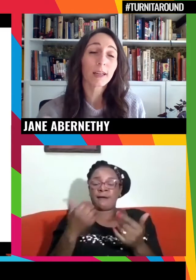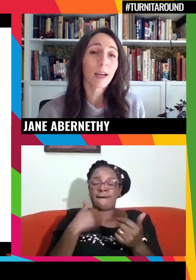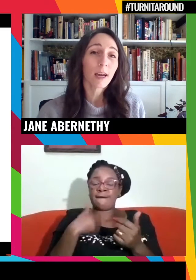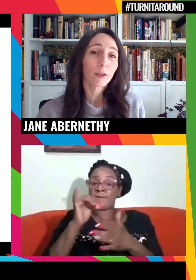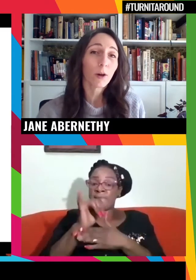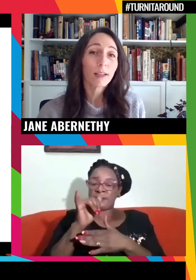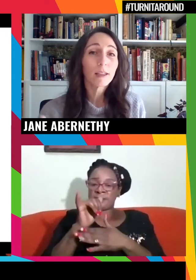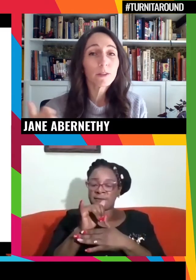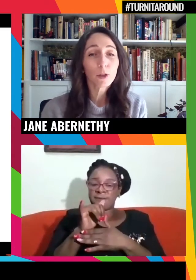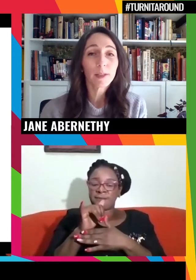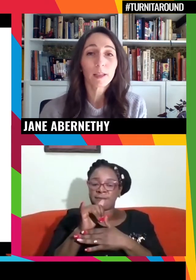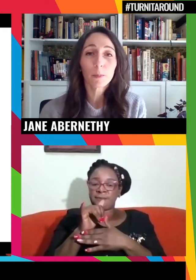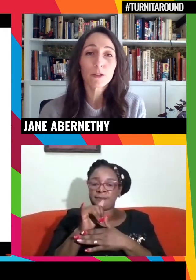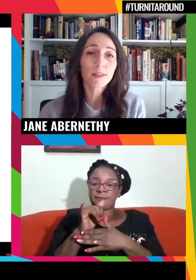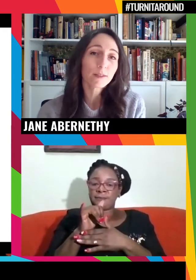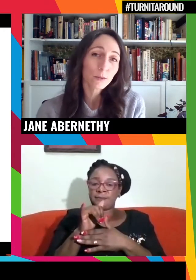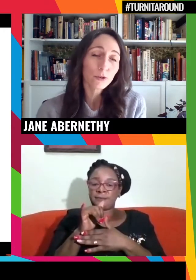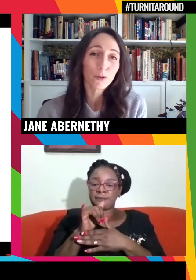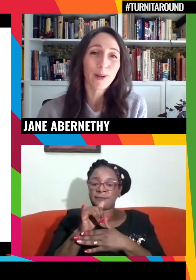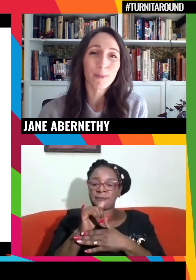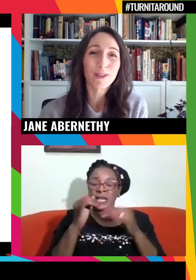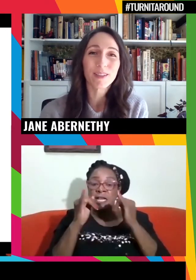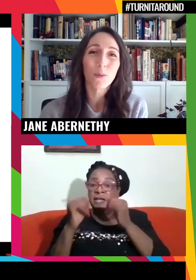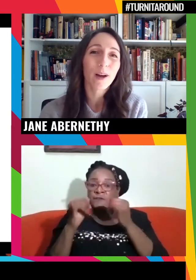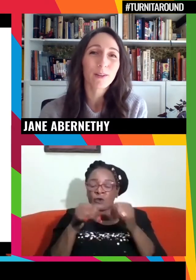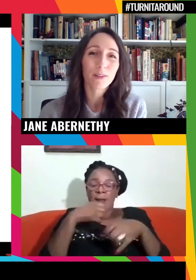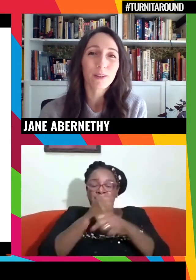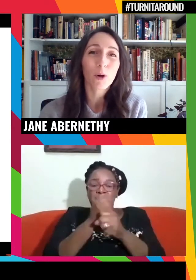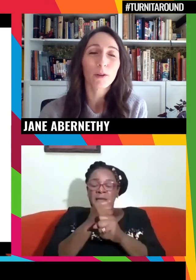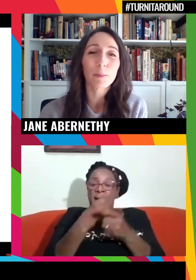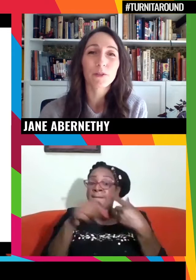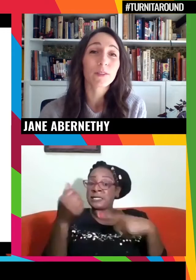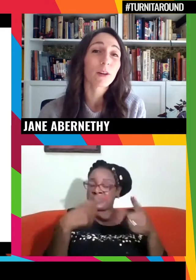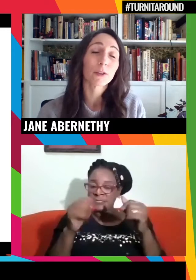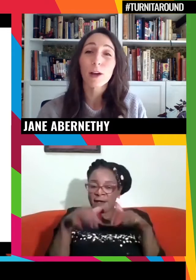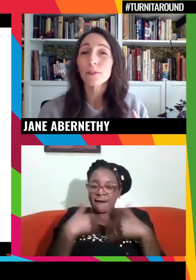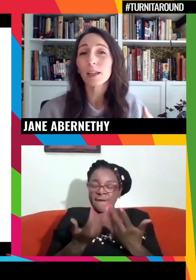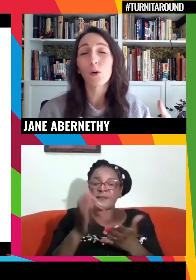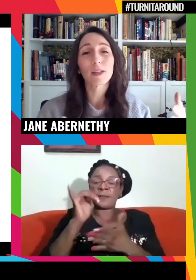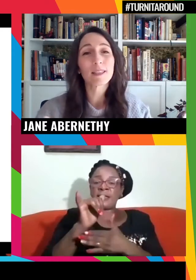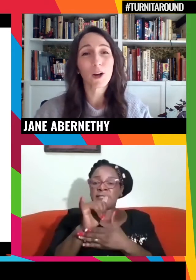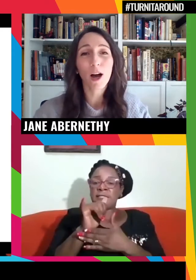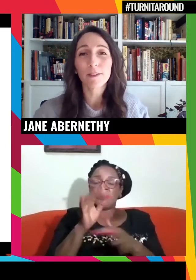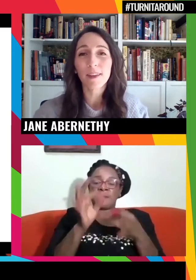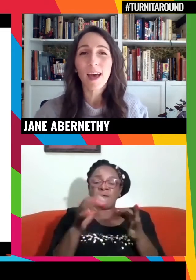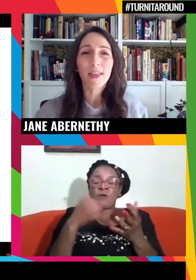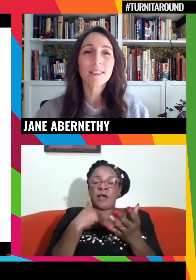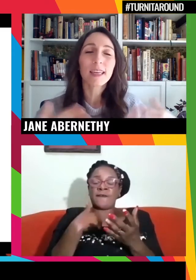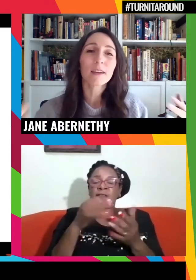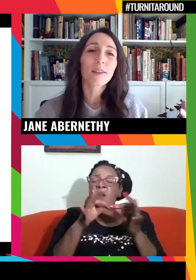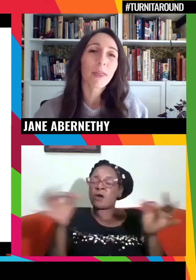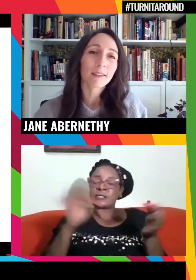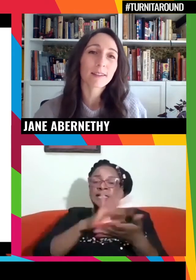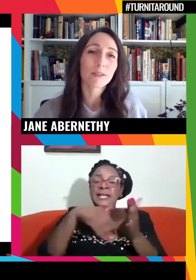we were looking at, an individual making a purchase, usually you're purchasing one or a small number for yourself. When you're outfitting a whole entire office,